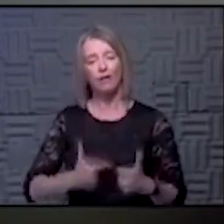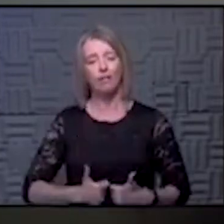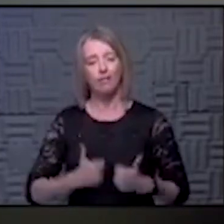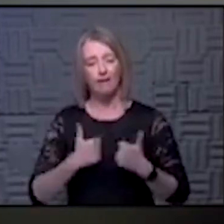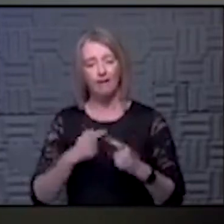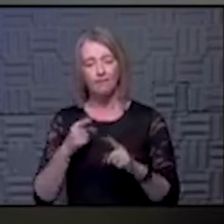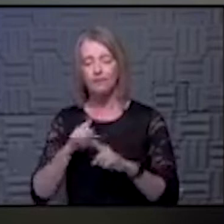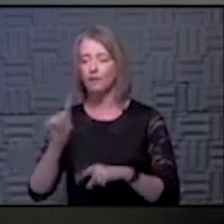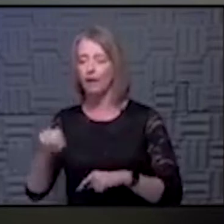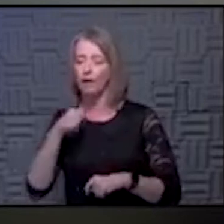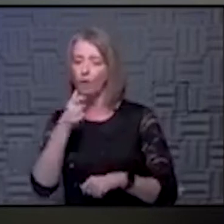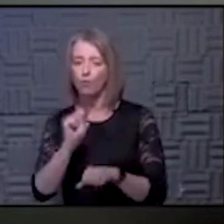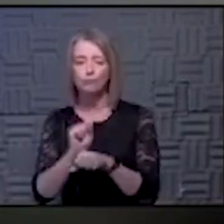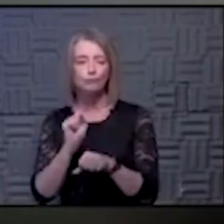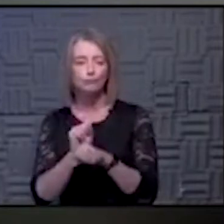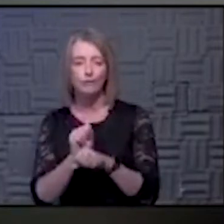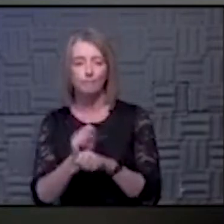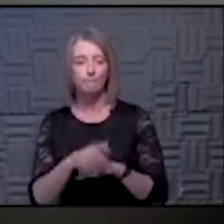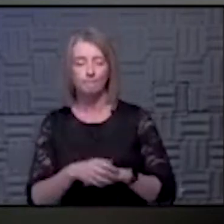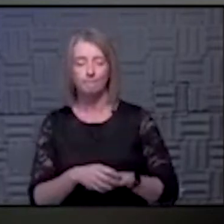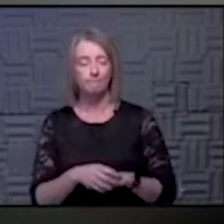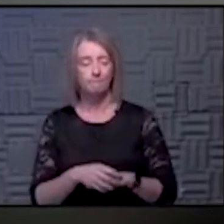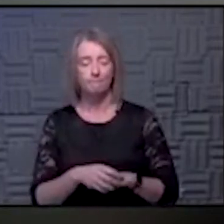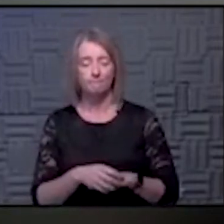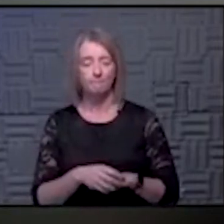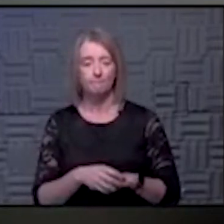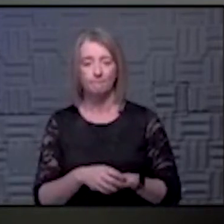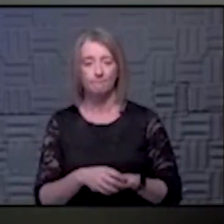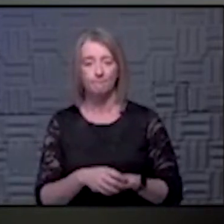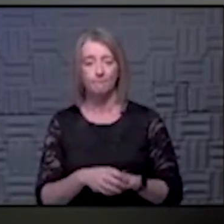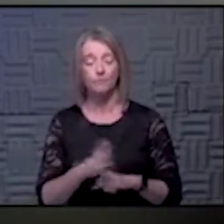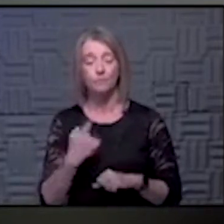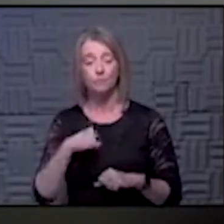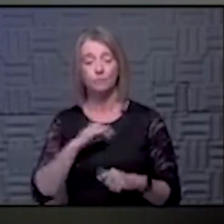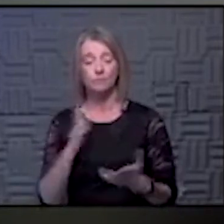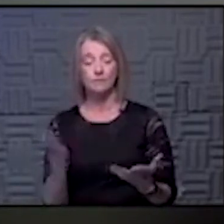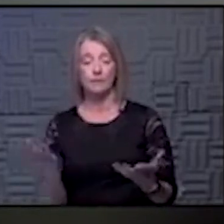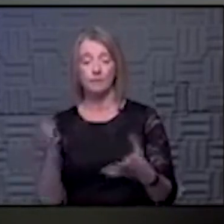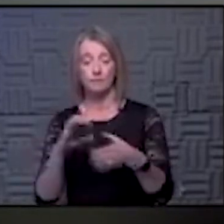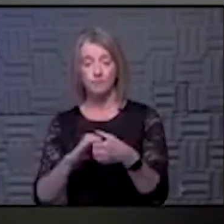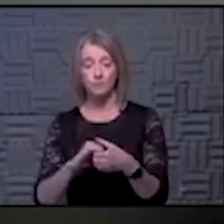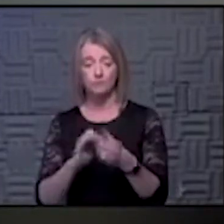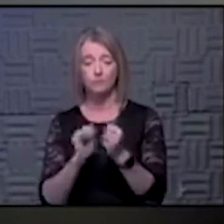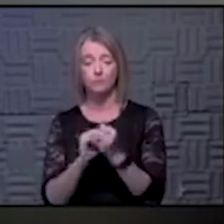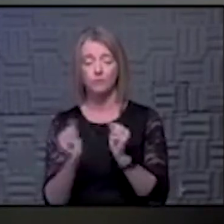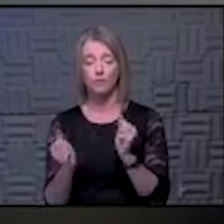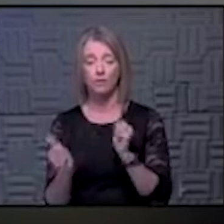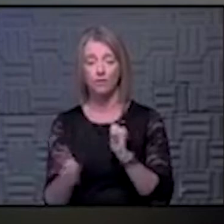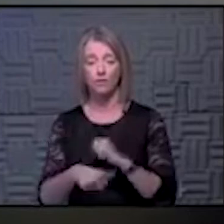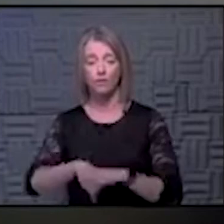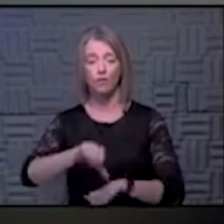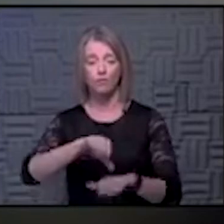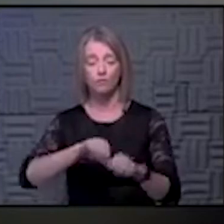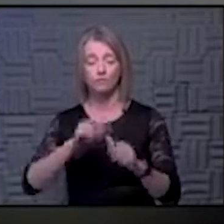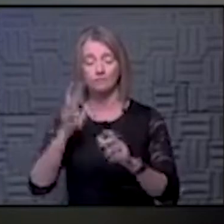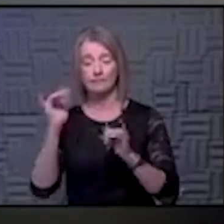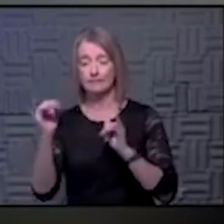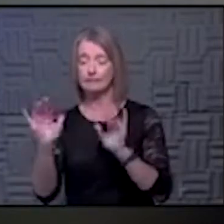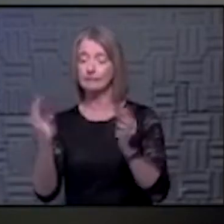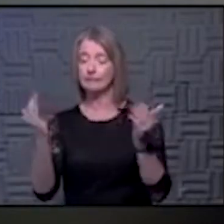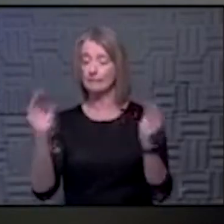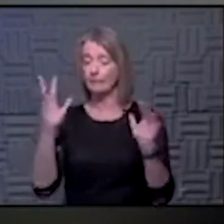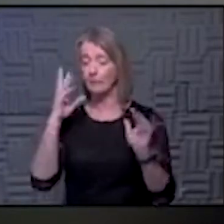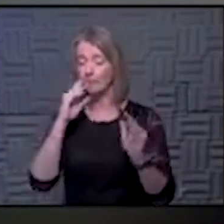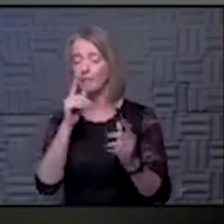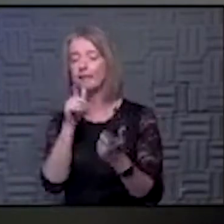just jobs. And so being able to come together with others that have similar experiences but not